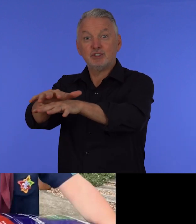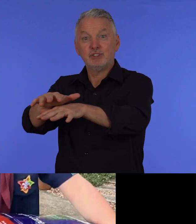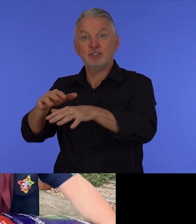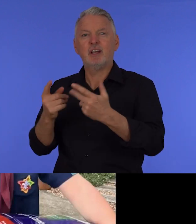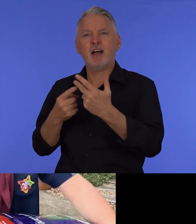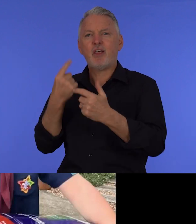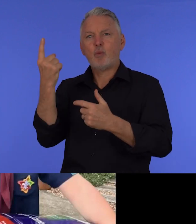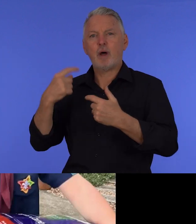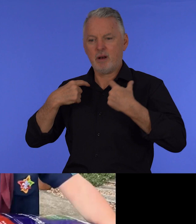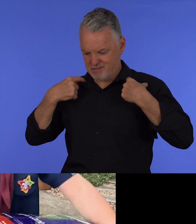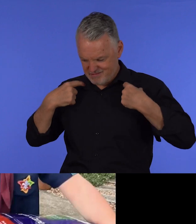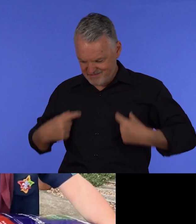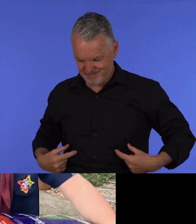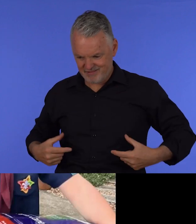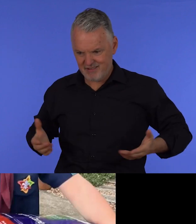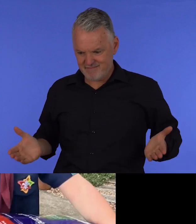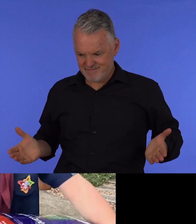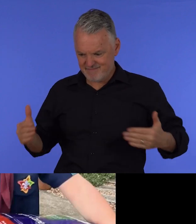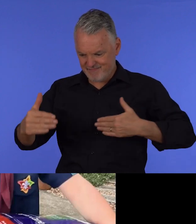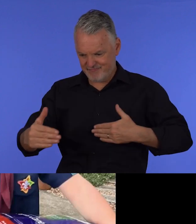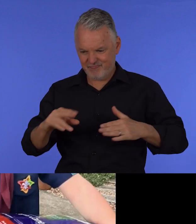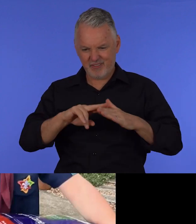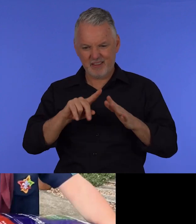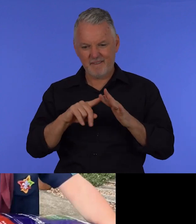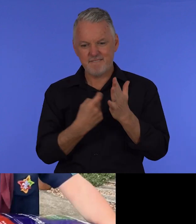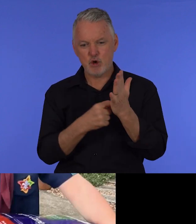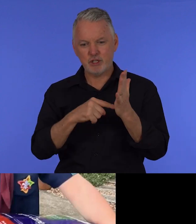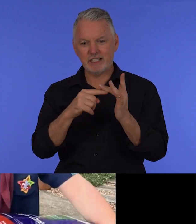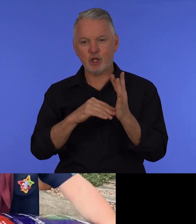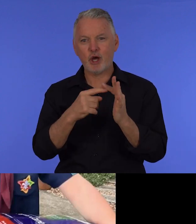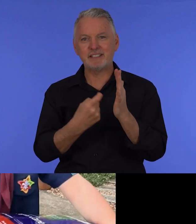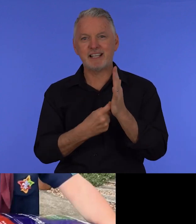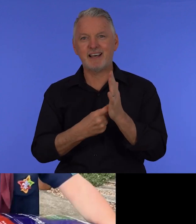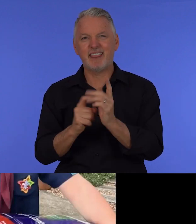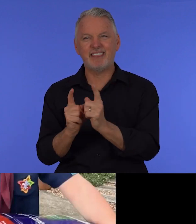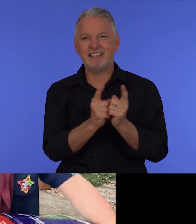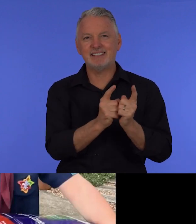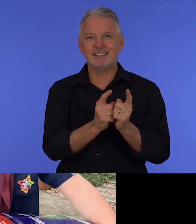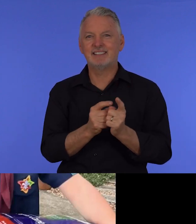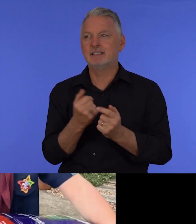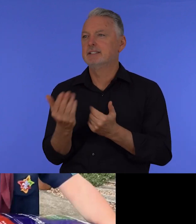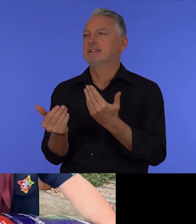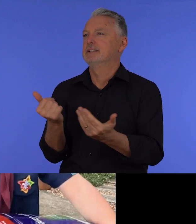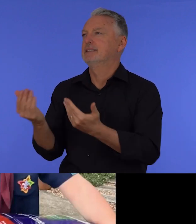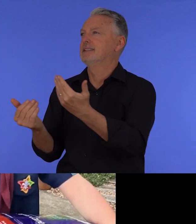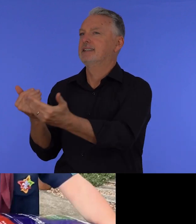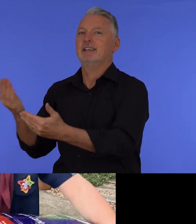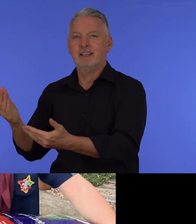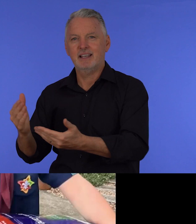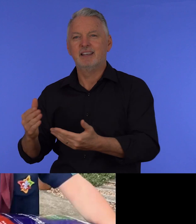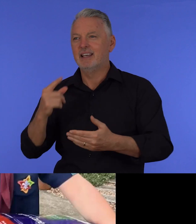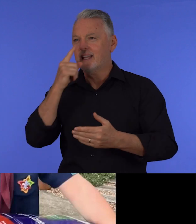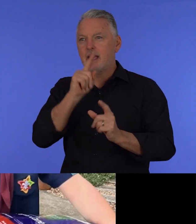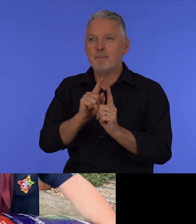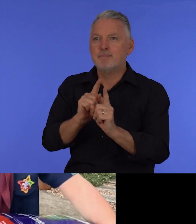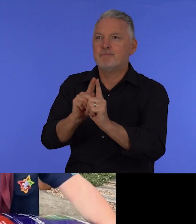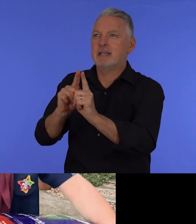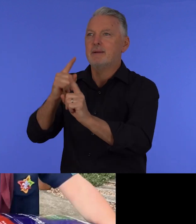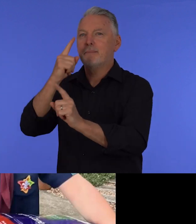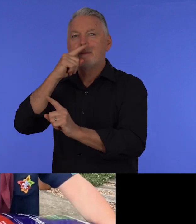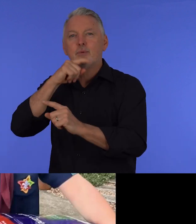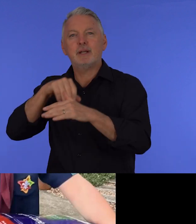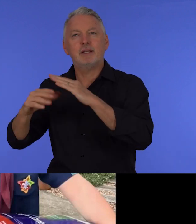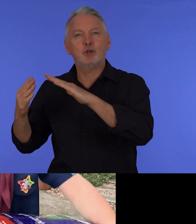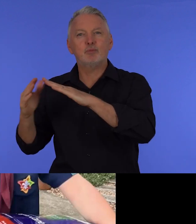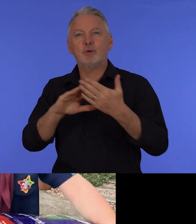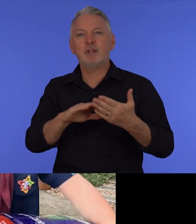marches, or here with a fundraiser where we deliver fertiliser products twice a year around the